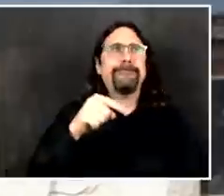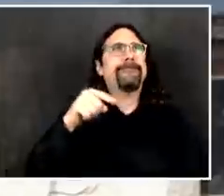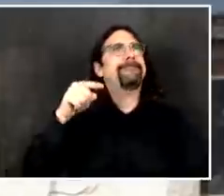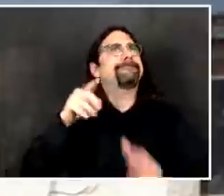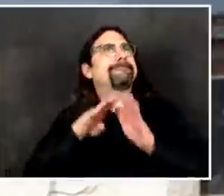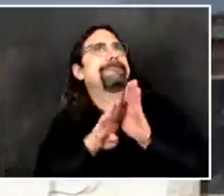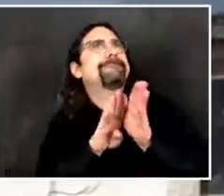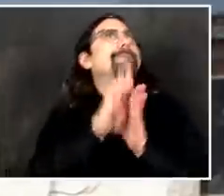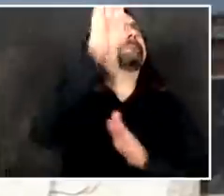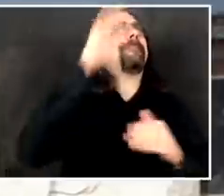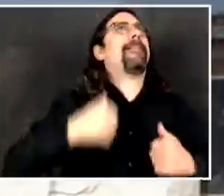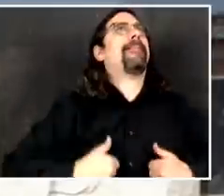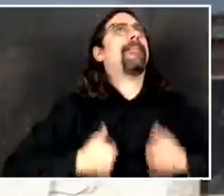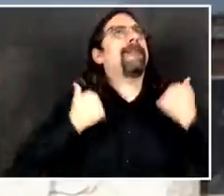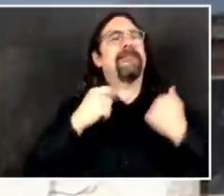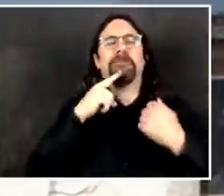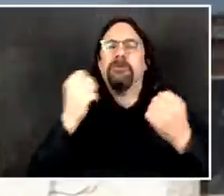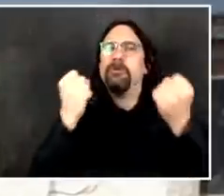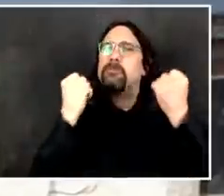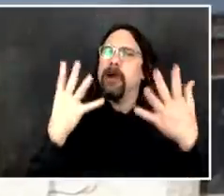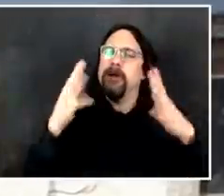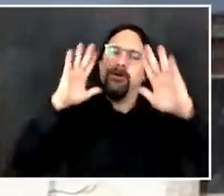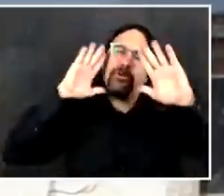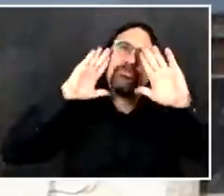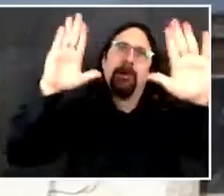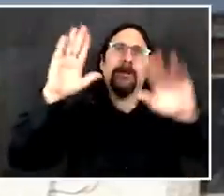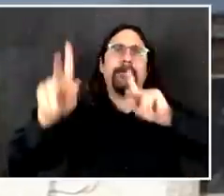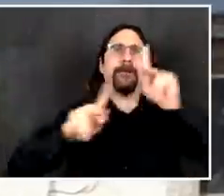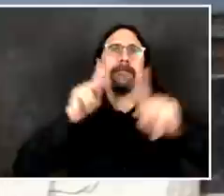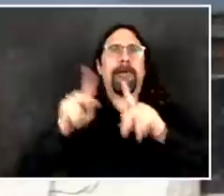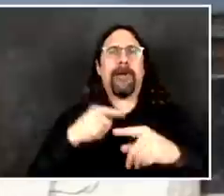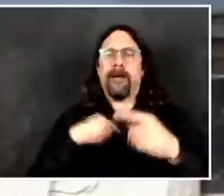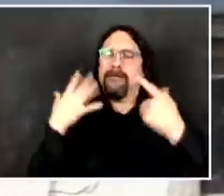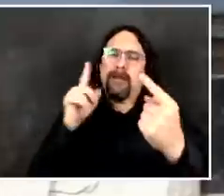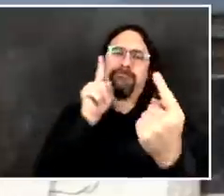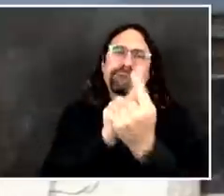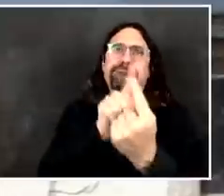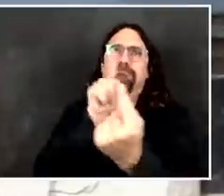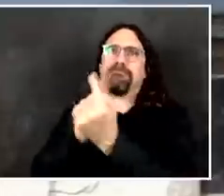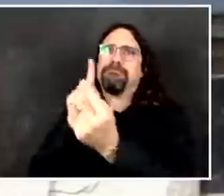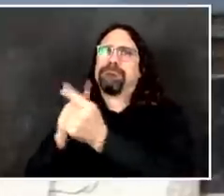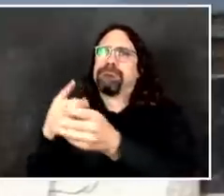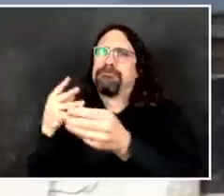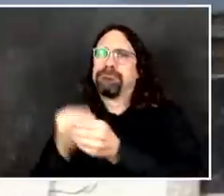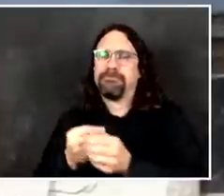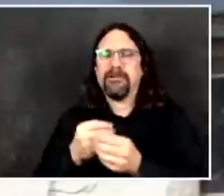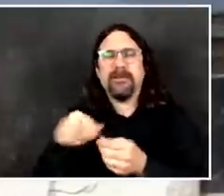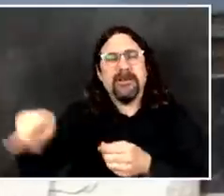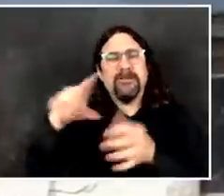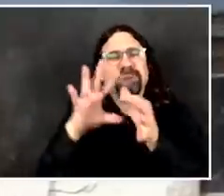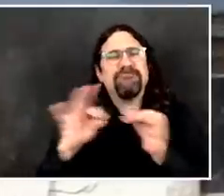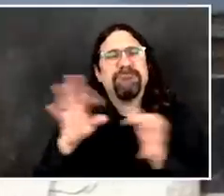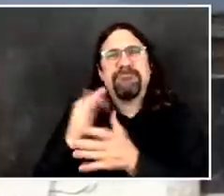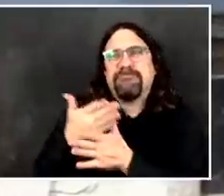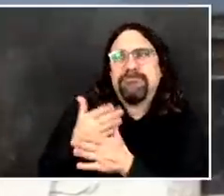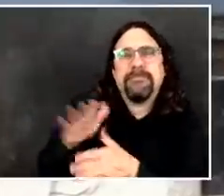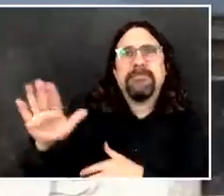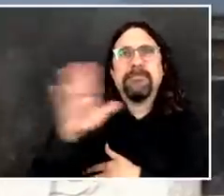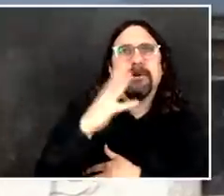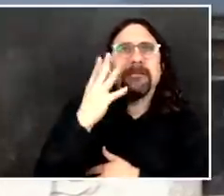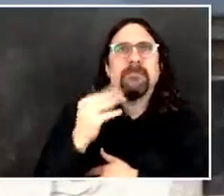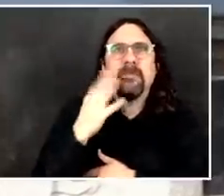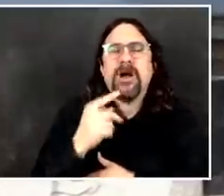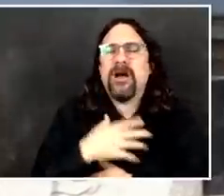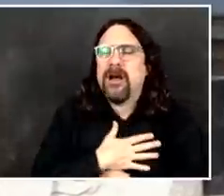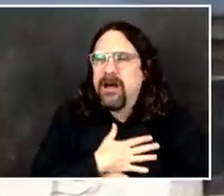are humbled. I am humbled. I know it, because it reminds you of the greatness that's possible in each of us and what those who have gone before have